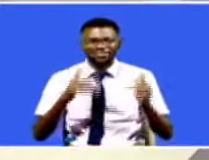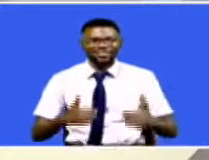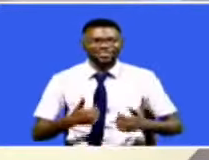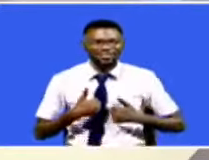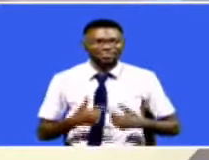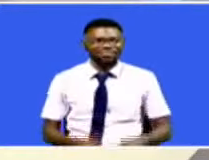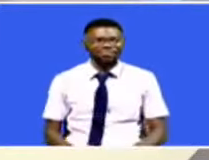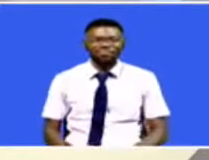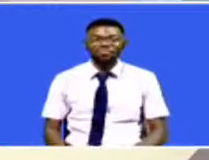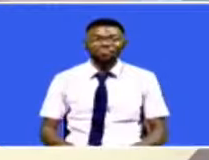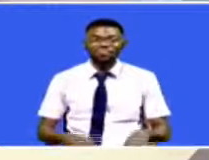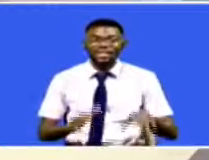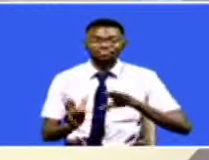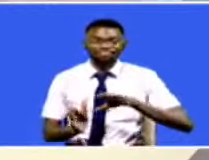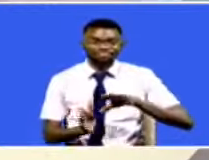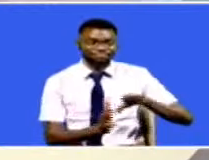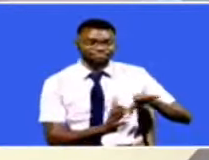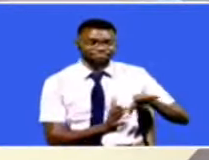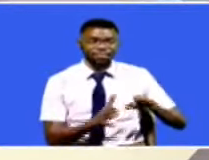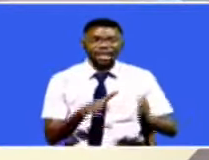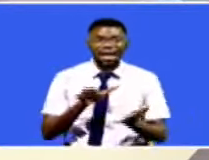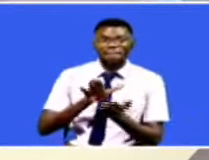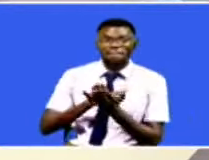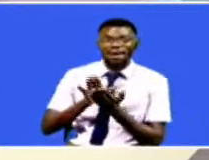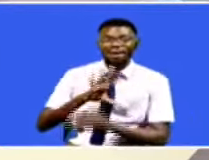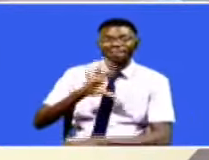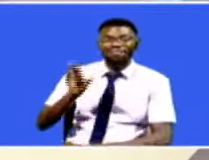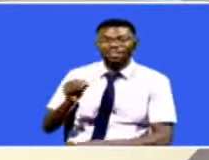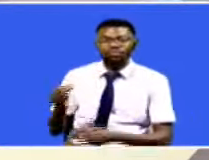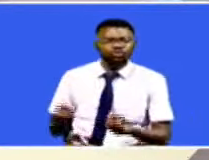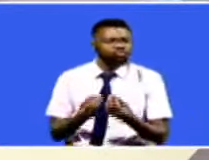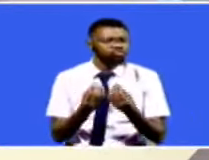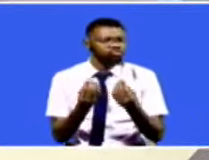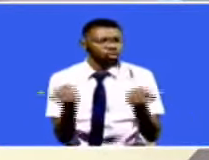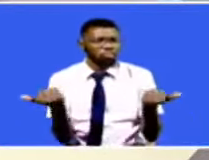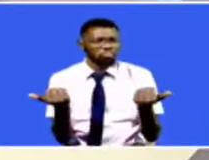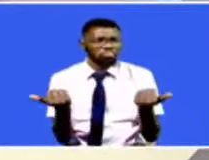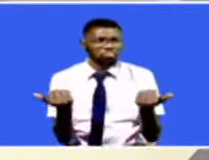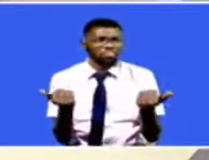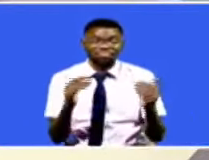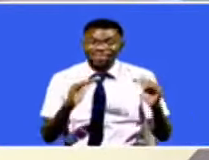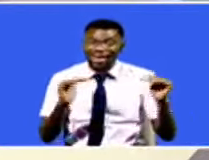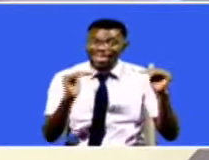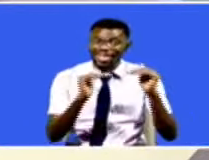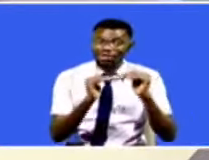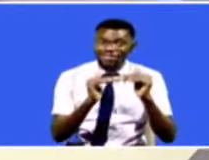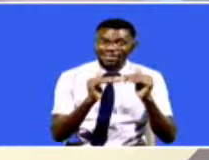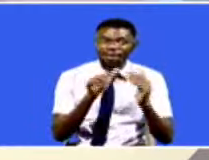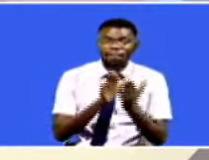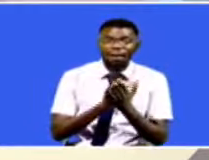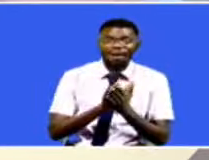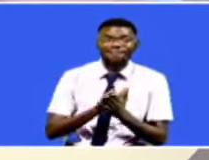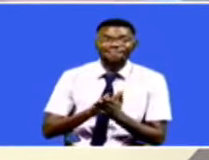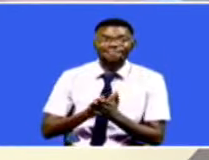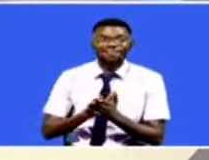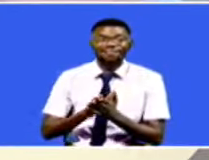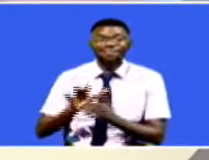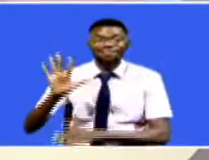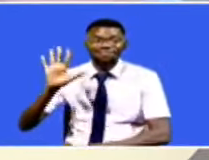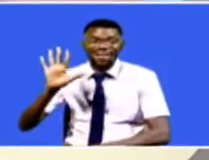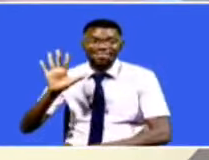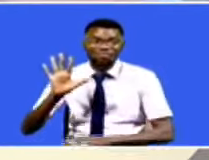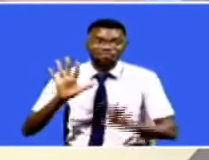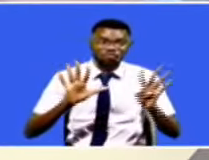All right, away from that, Bank of Africa have beaten the reigning champion, Equity Bank, 5-4